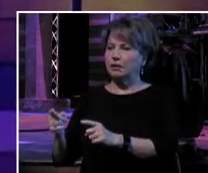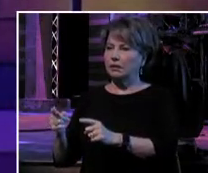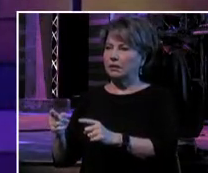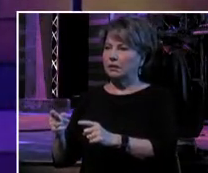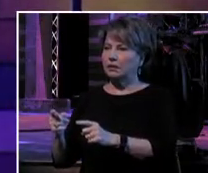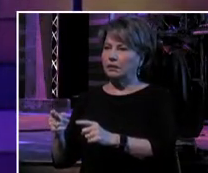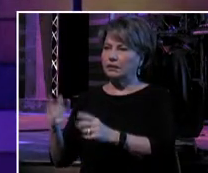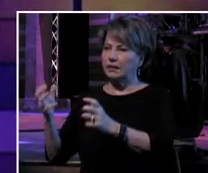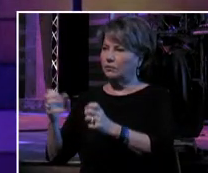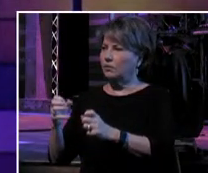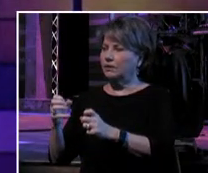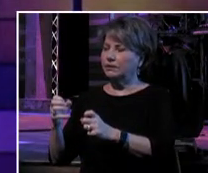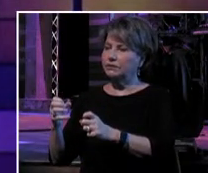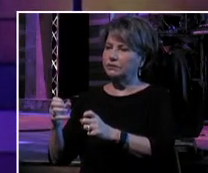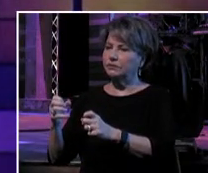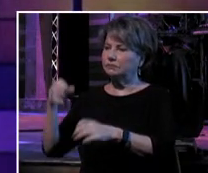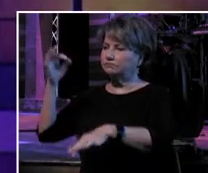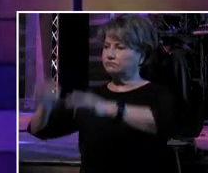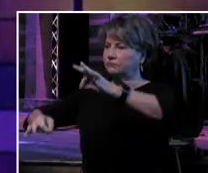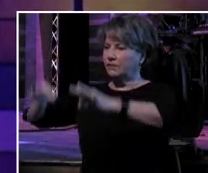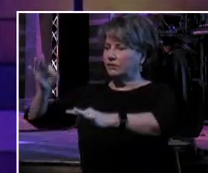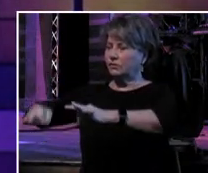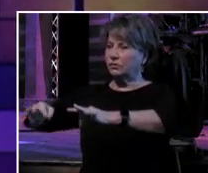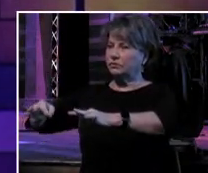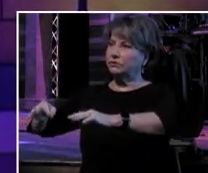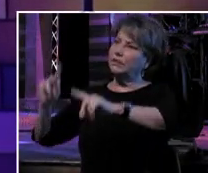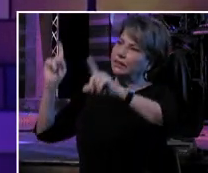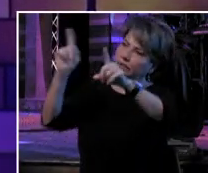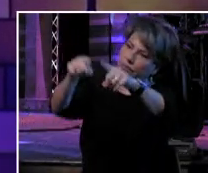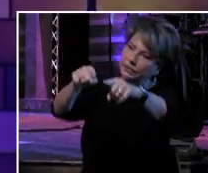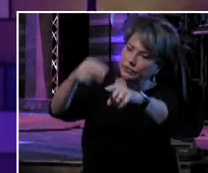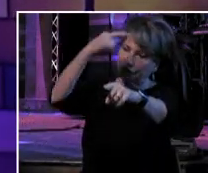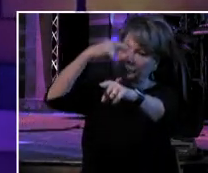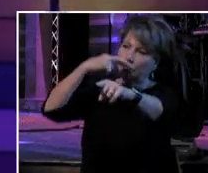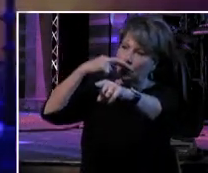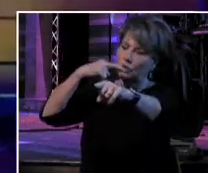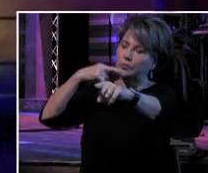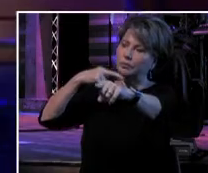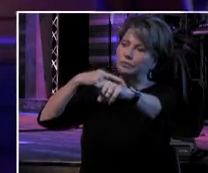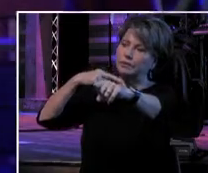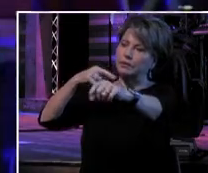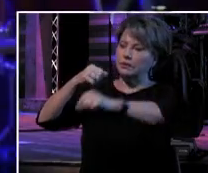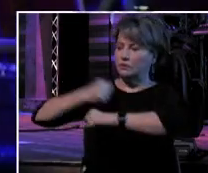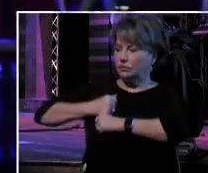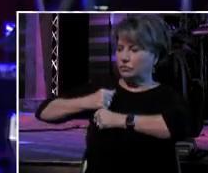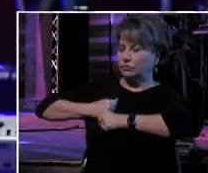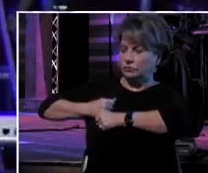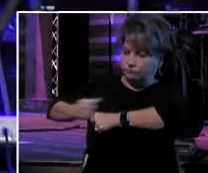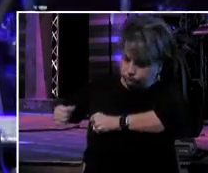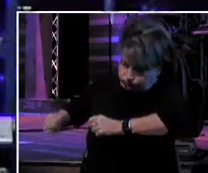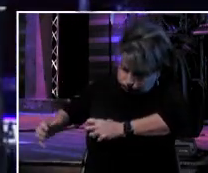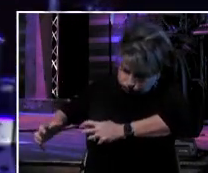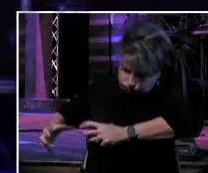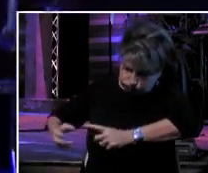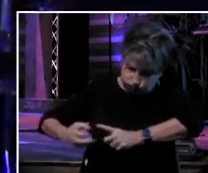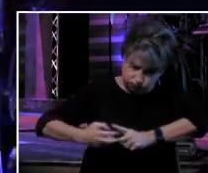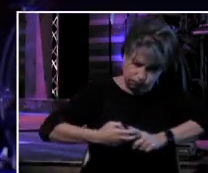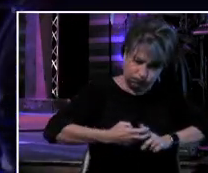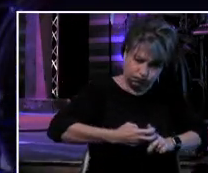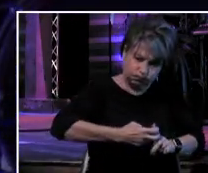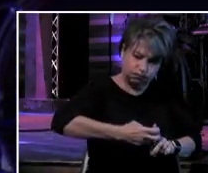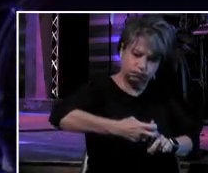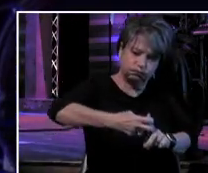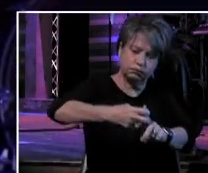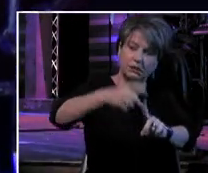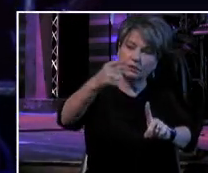must appeal to Caesar. And so that's where Rome came in, and all these Roman soldiers took him. They took him up to Caesarea by the